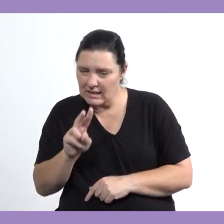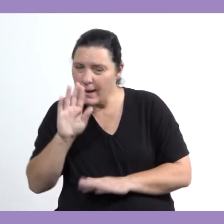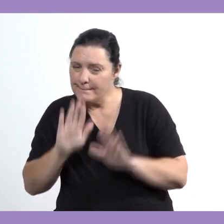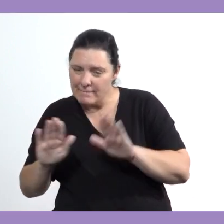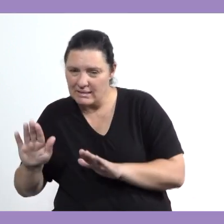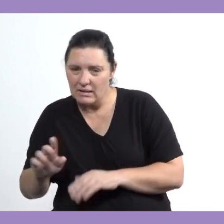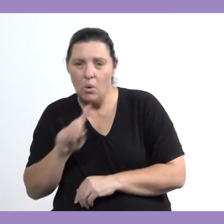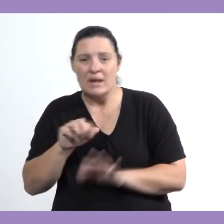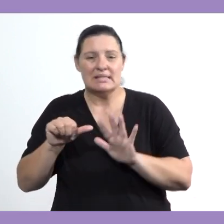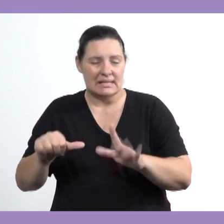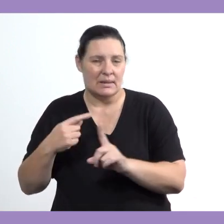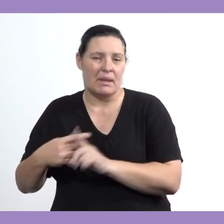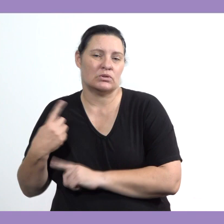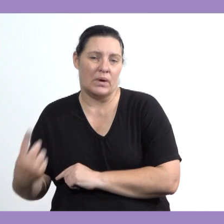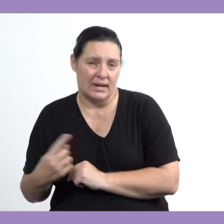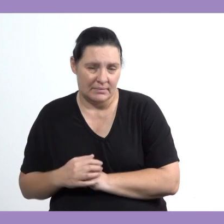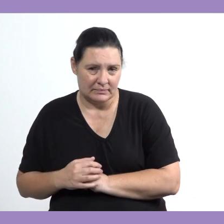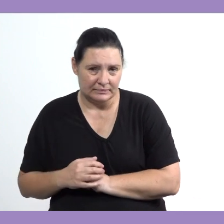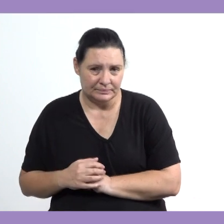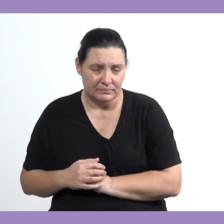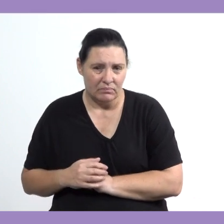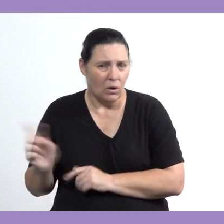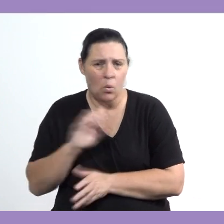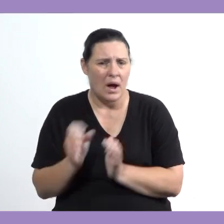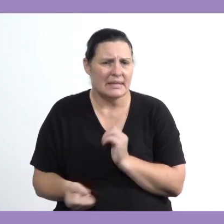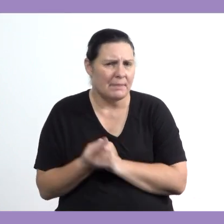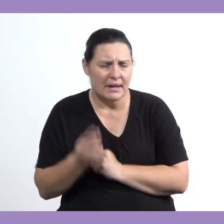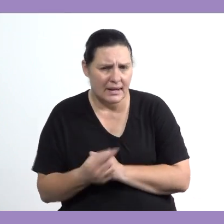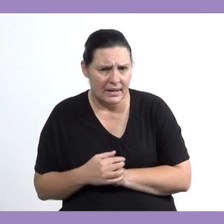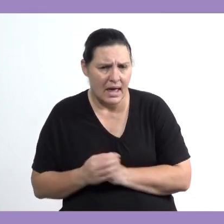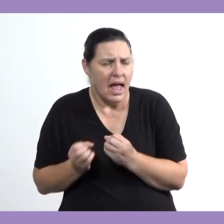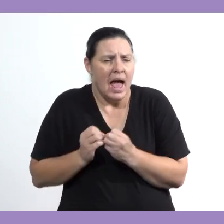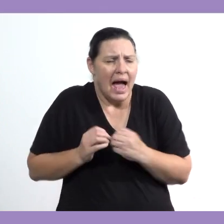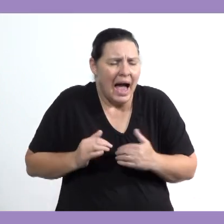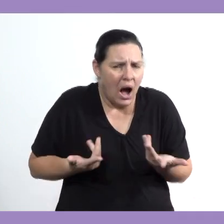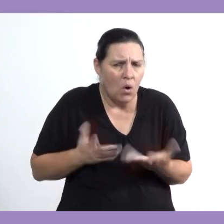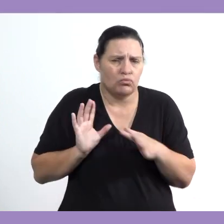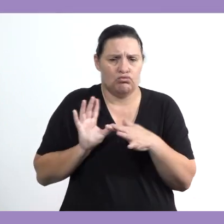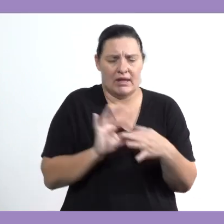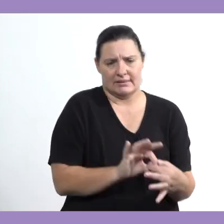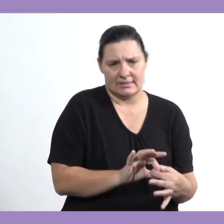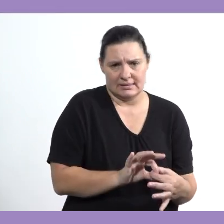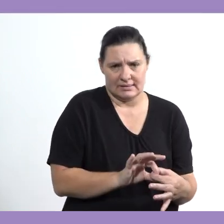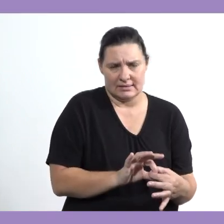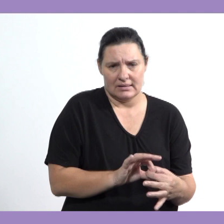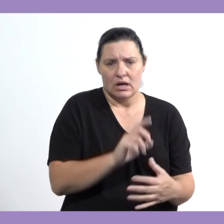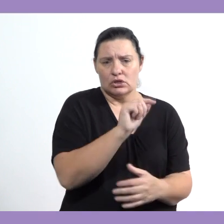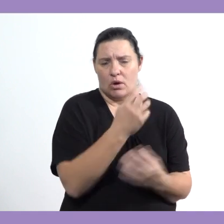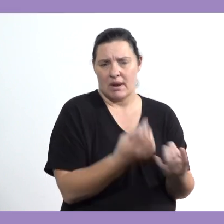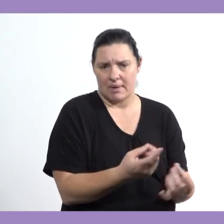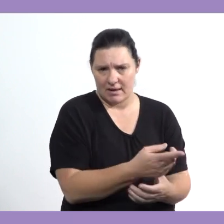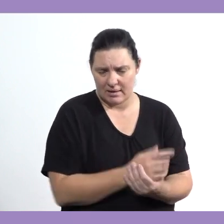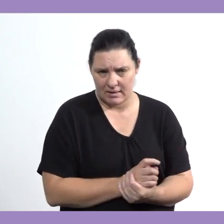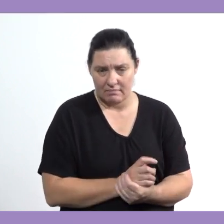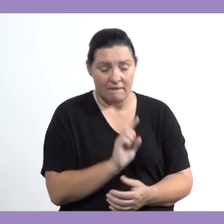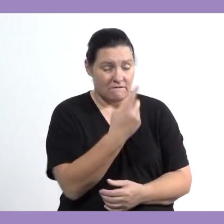can see that the pattern there is 16 plus 1. So what is happening here? How does it relate to the